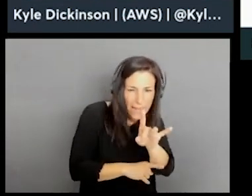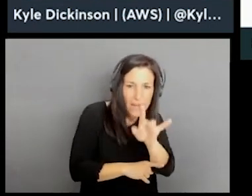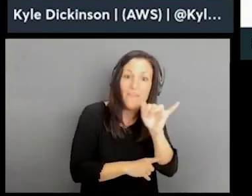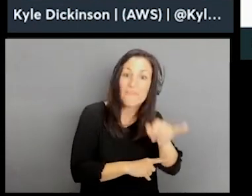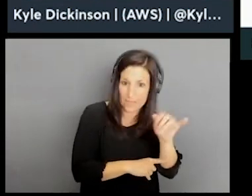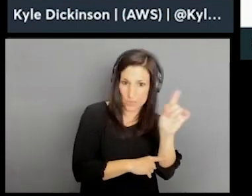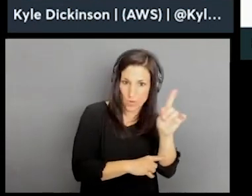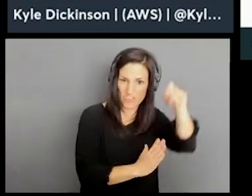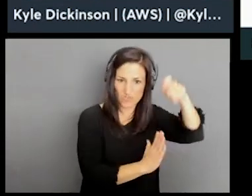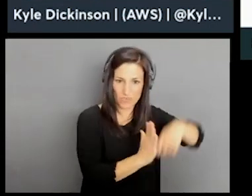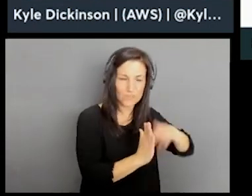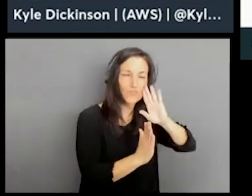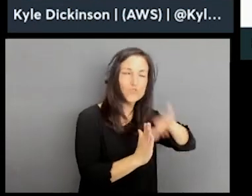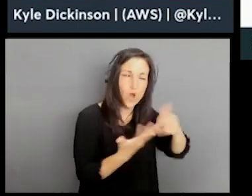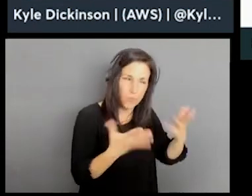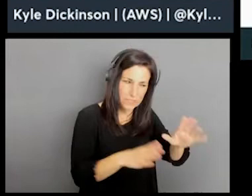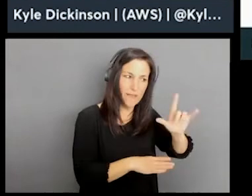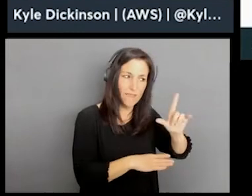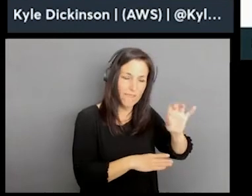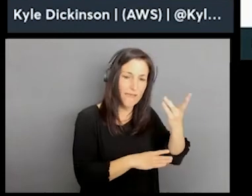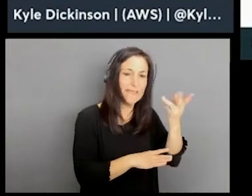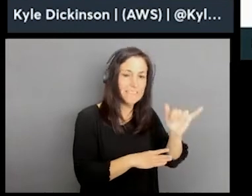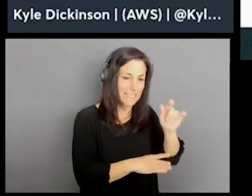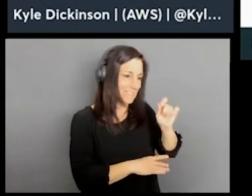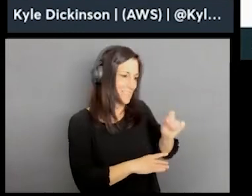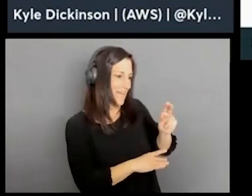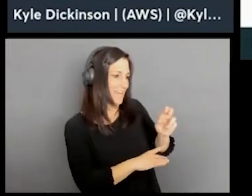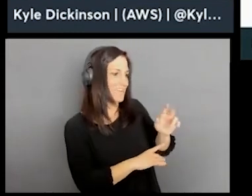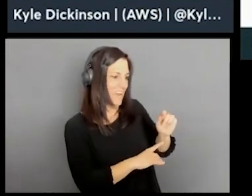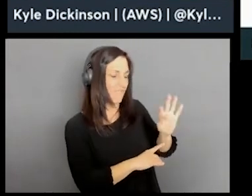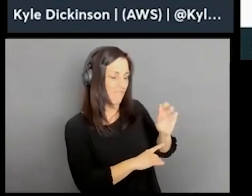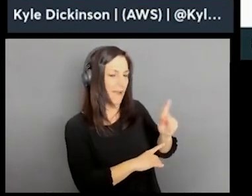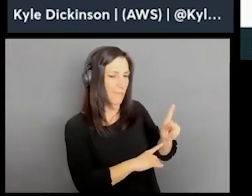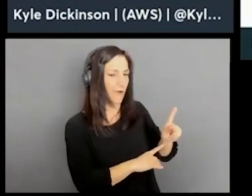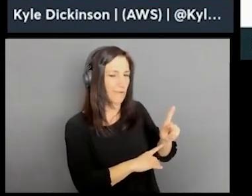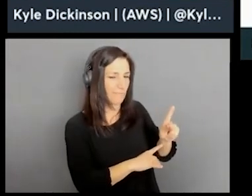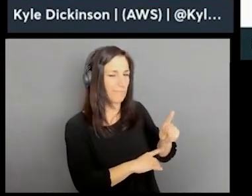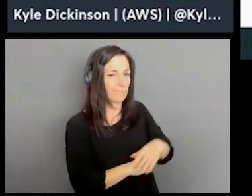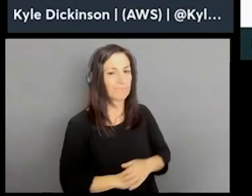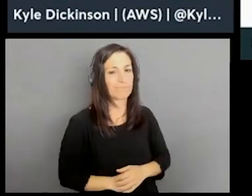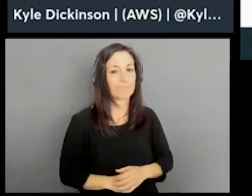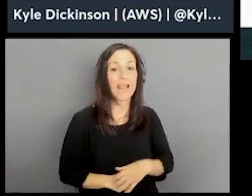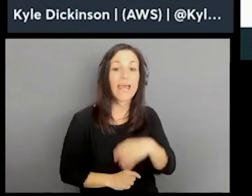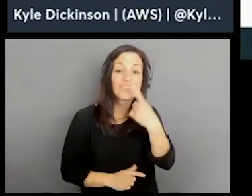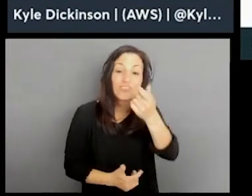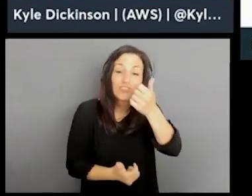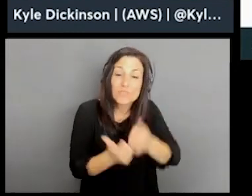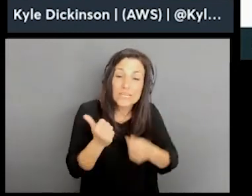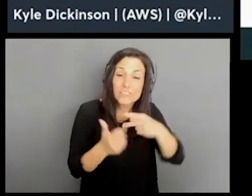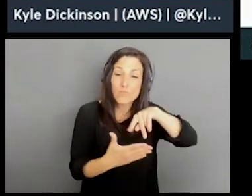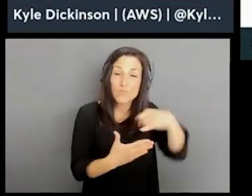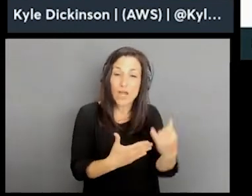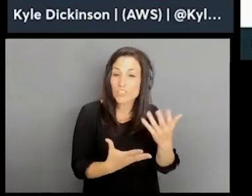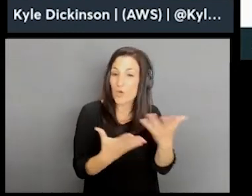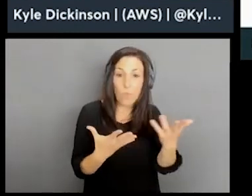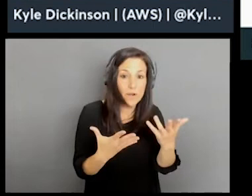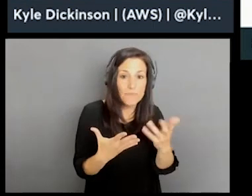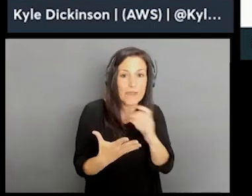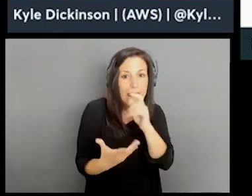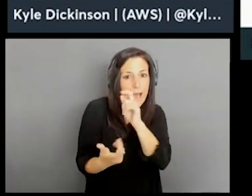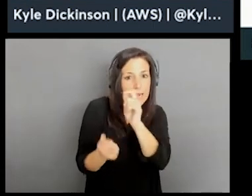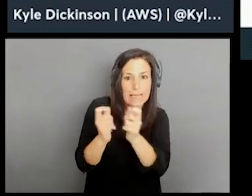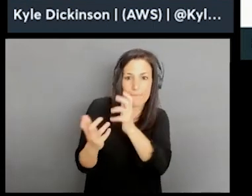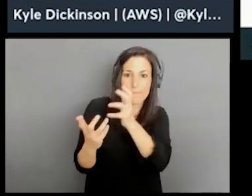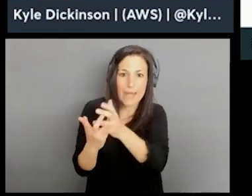a legacy .NET Framework application. And then it tells you within each project, what are the incompatible packages and APIs,